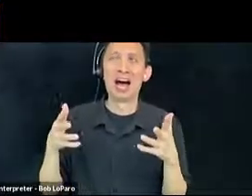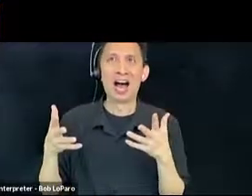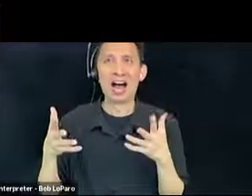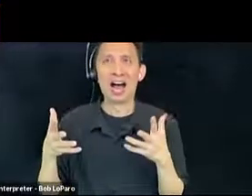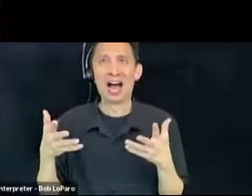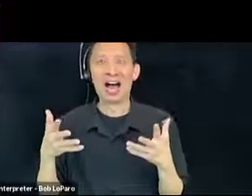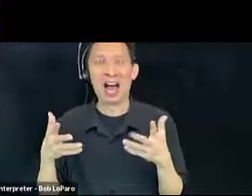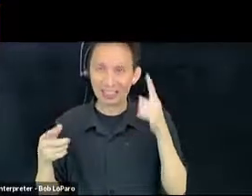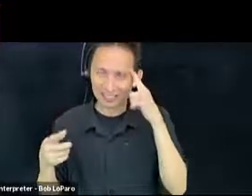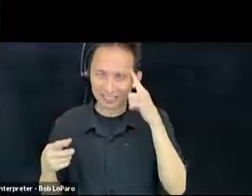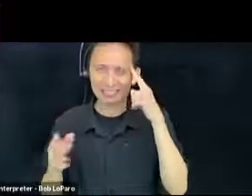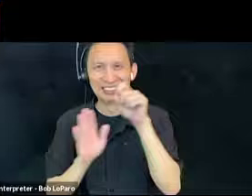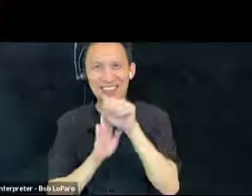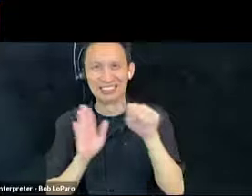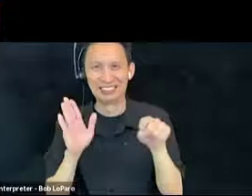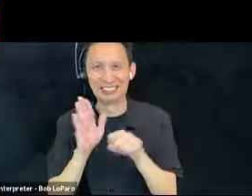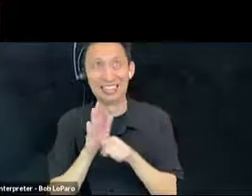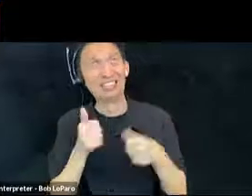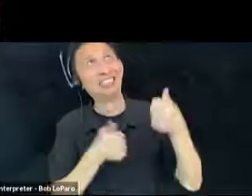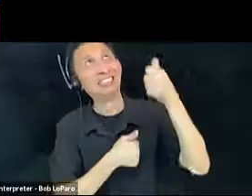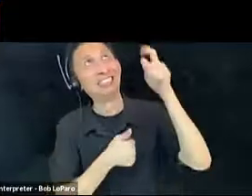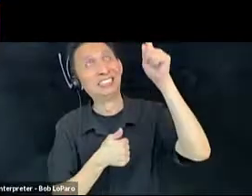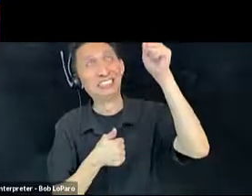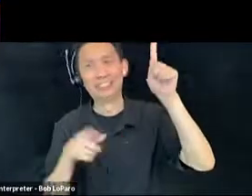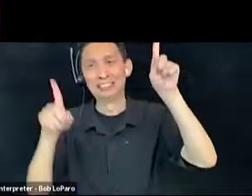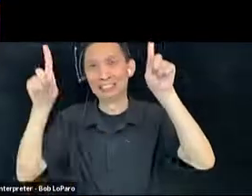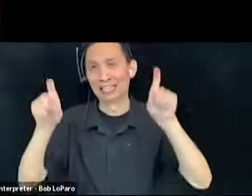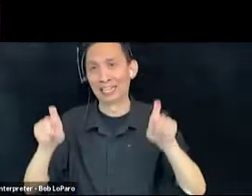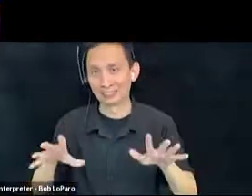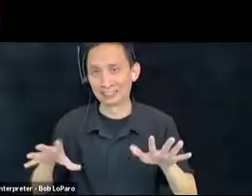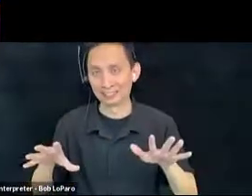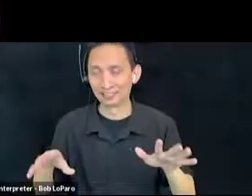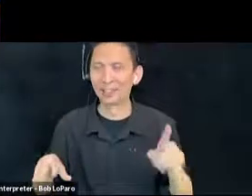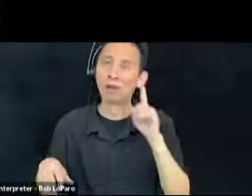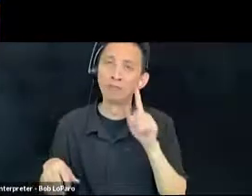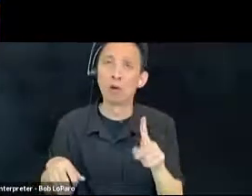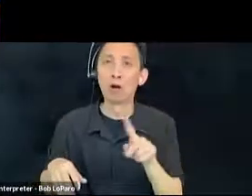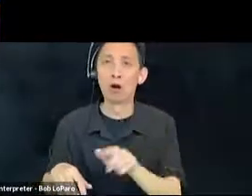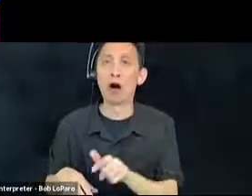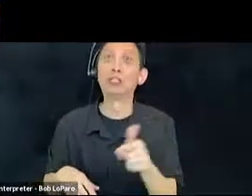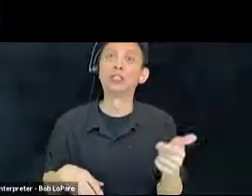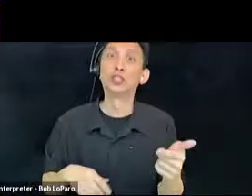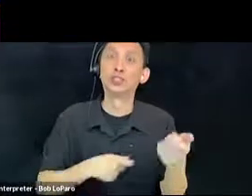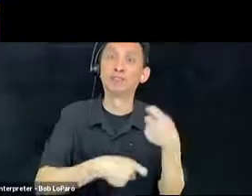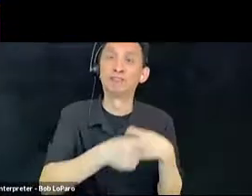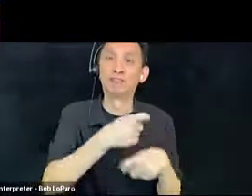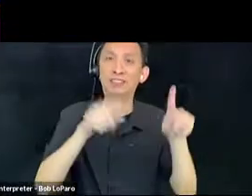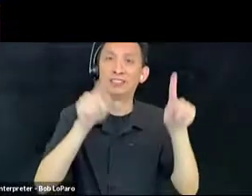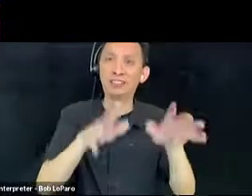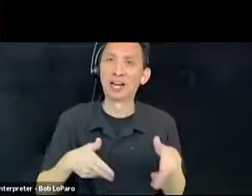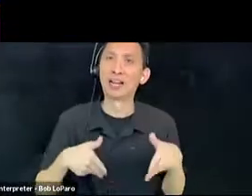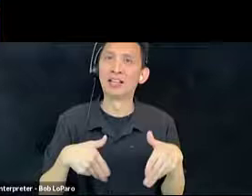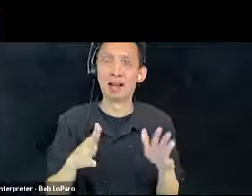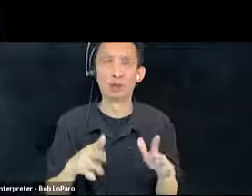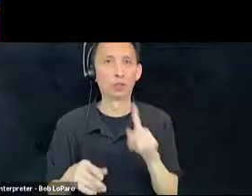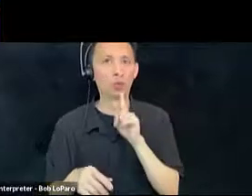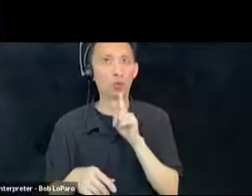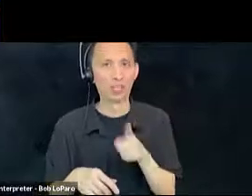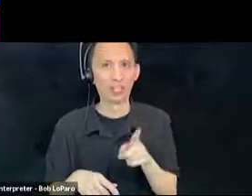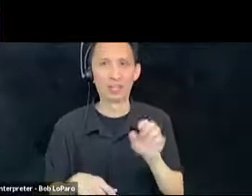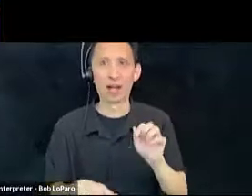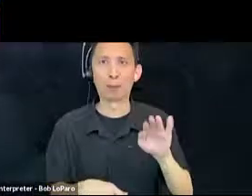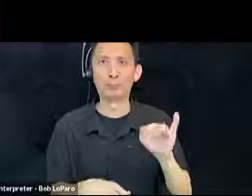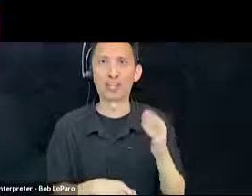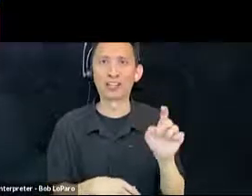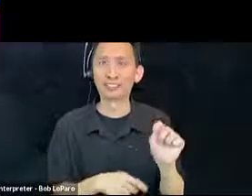state testing, most alternative testing allows for real objects. So we say this is a great way to build those things in so